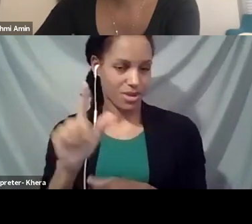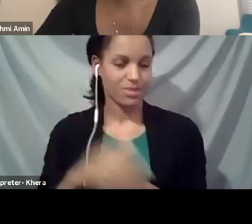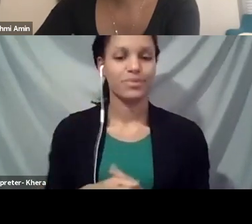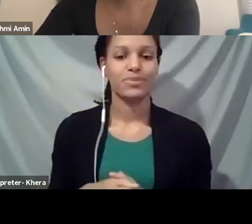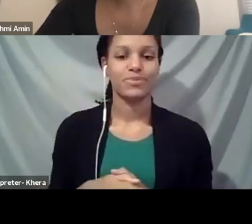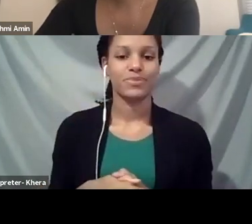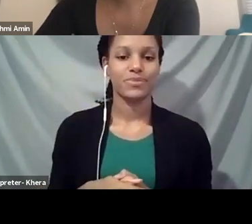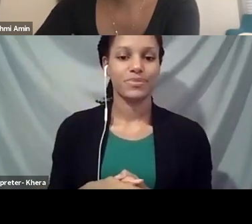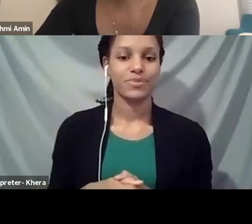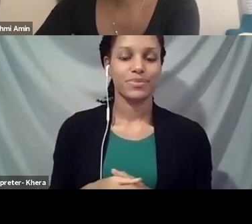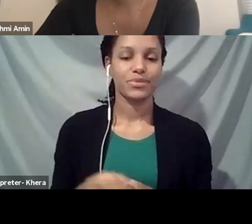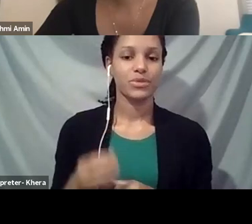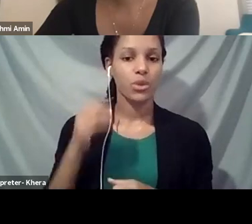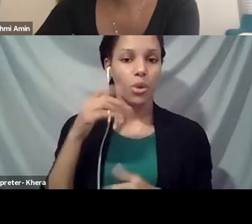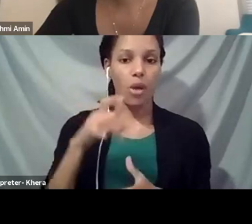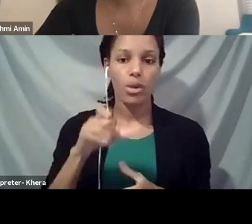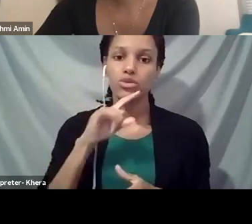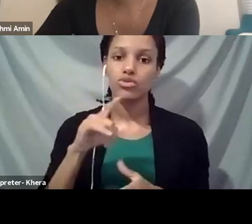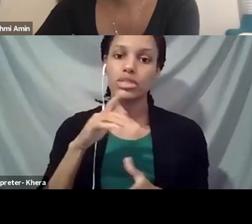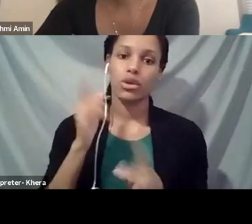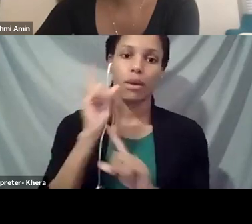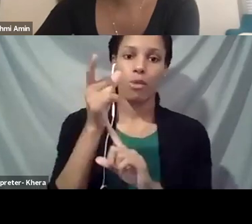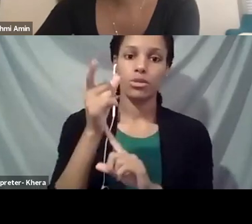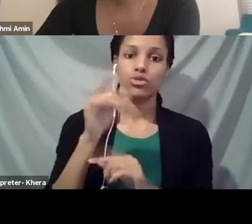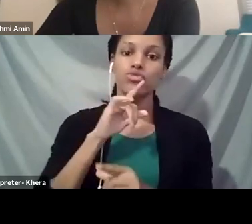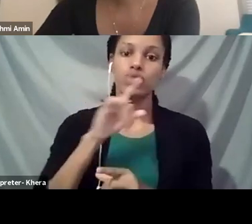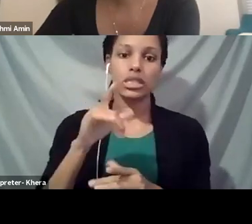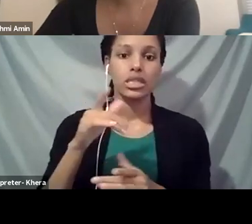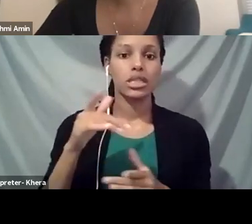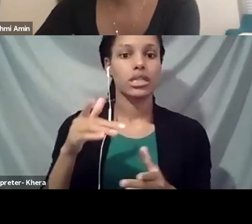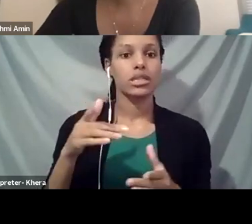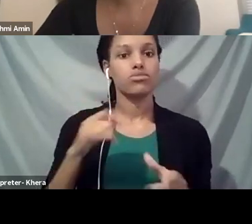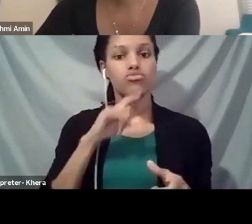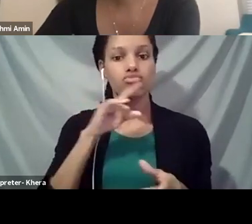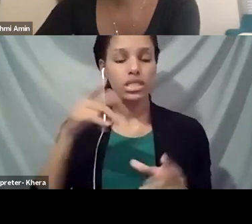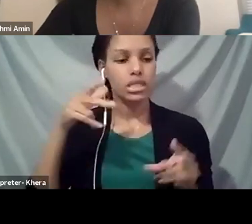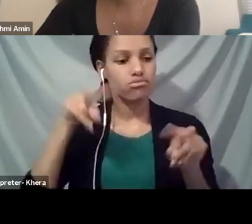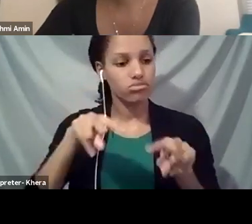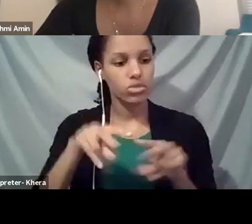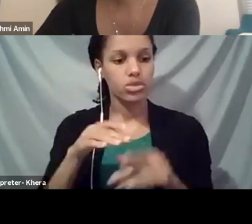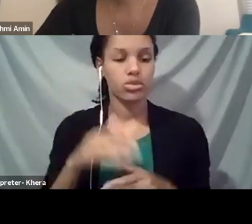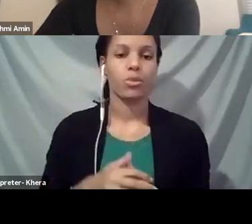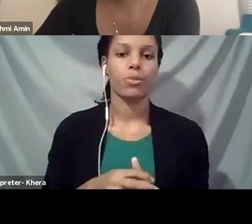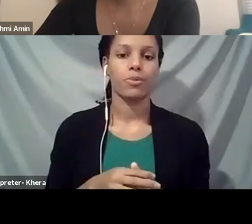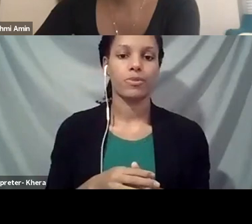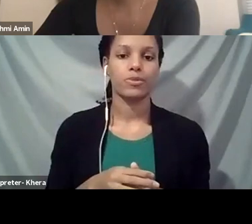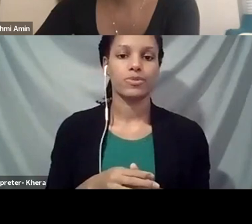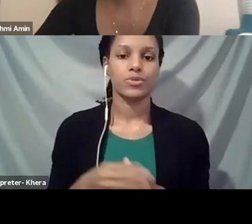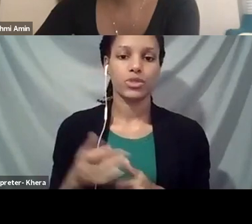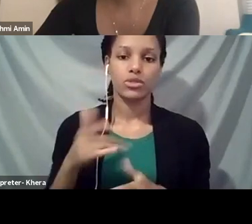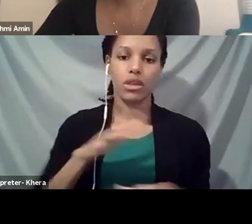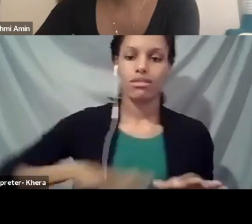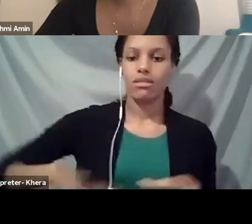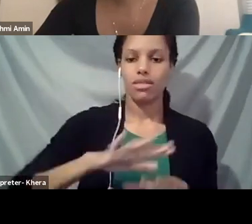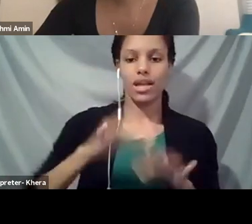visible the often invisible, I want to take a moment to acknowledge the lands on which we are settled upon today. We are coming from many